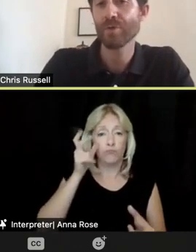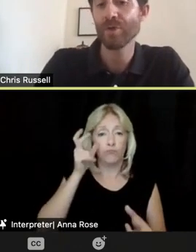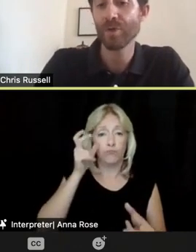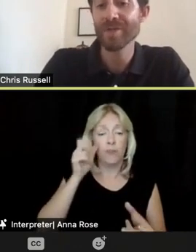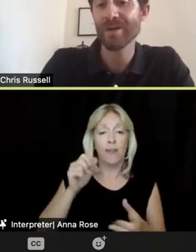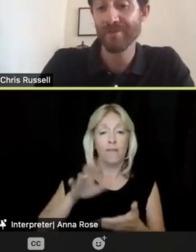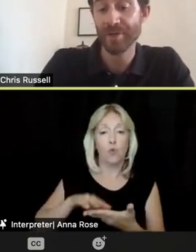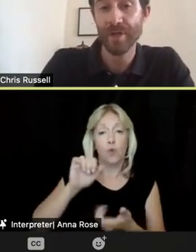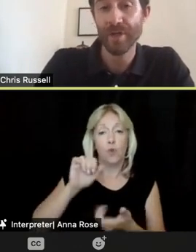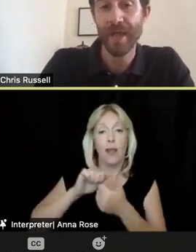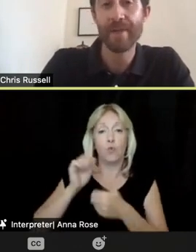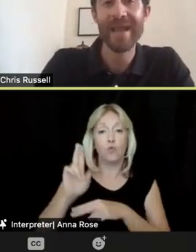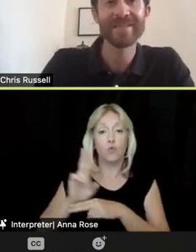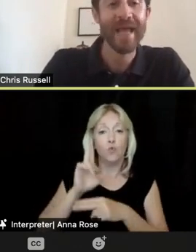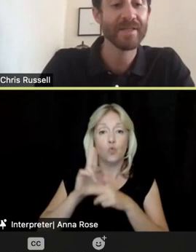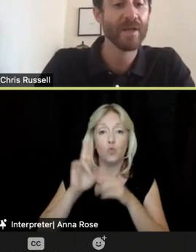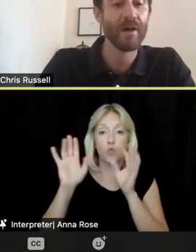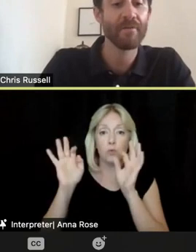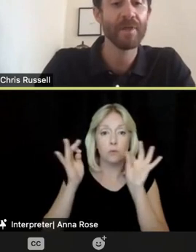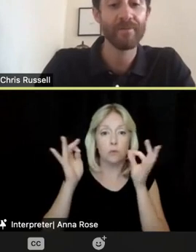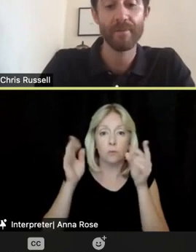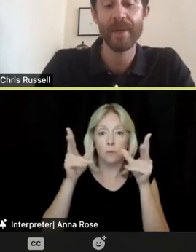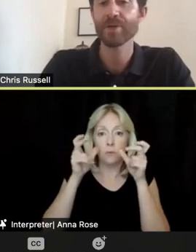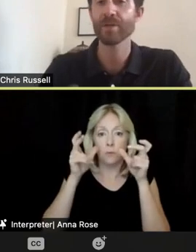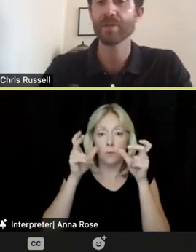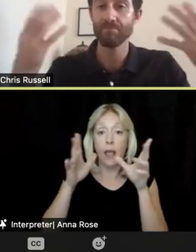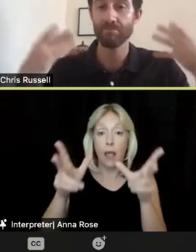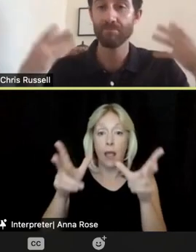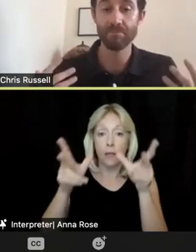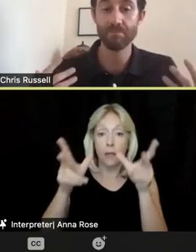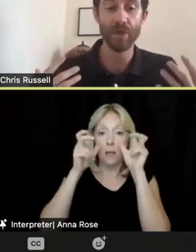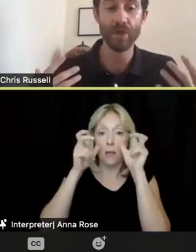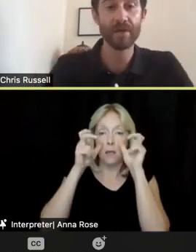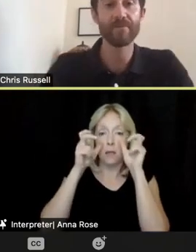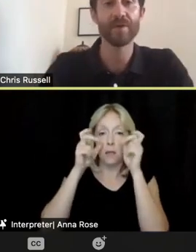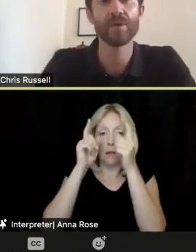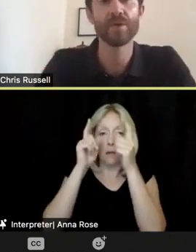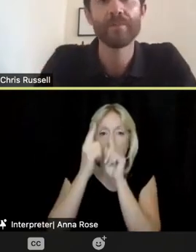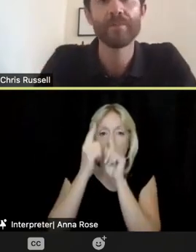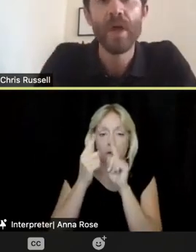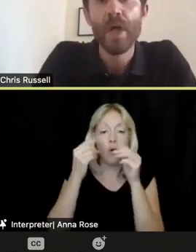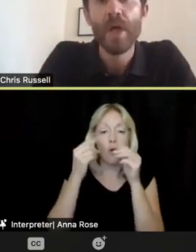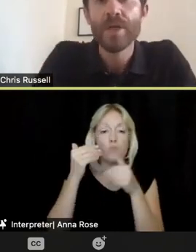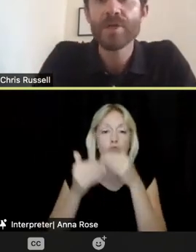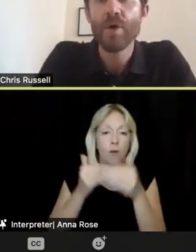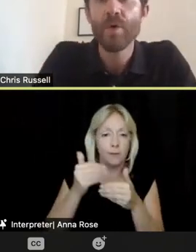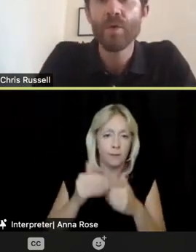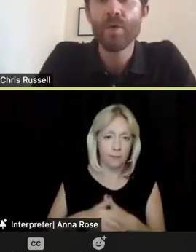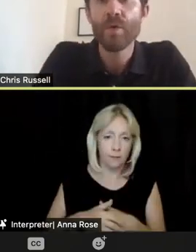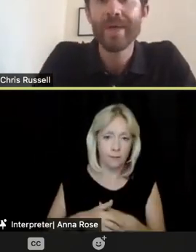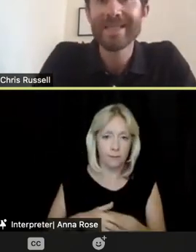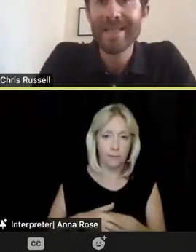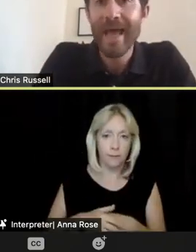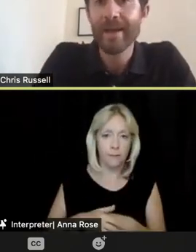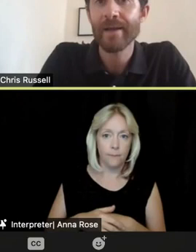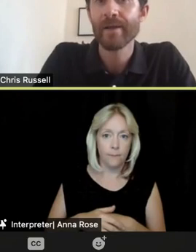to use their vision and make sense of the information that they're getting visually.